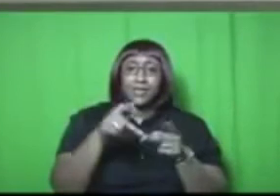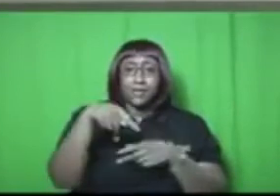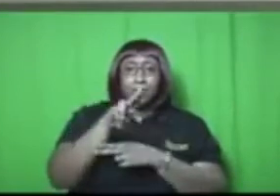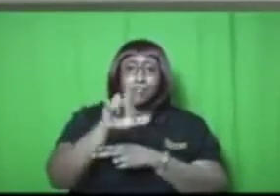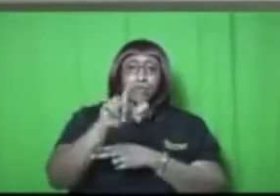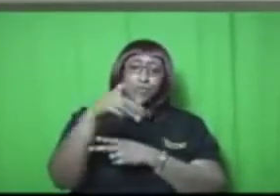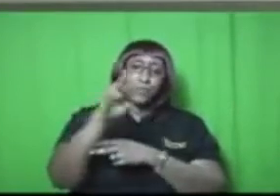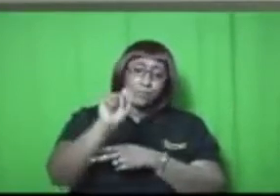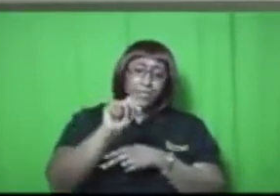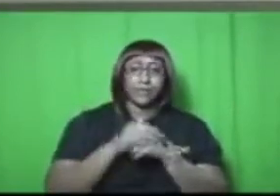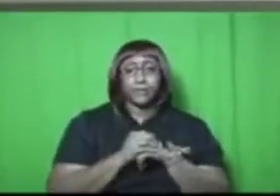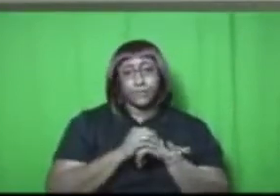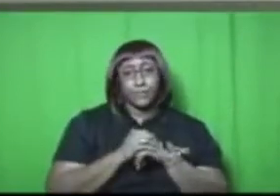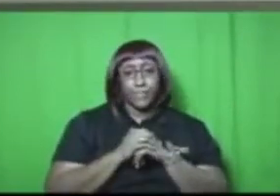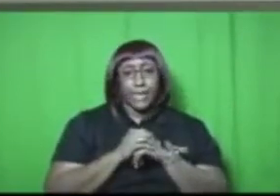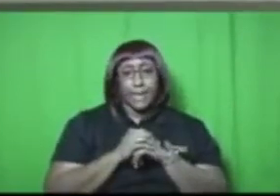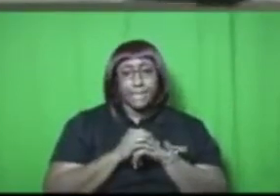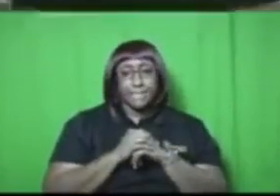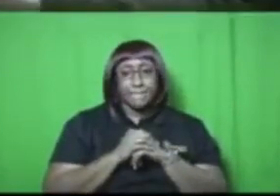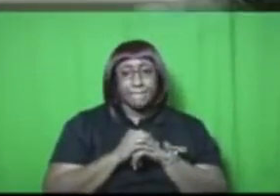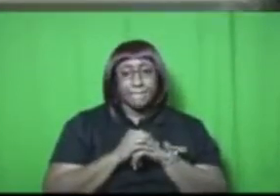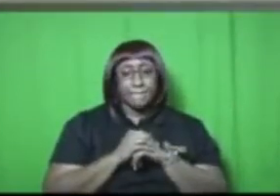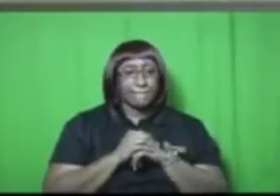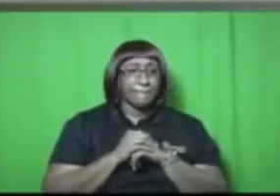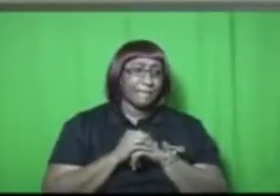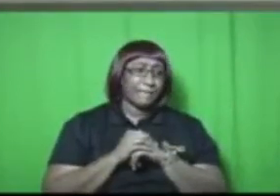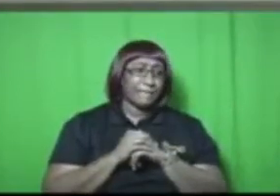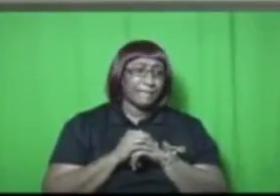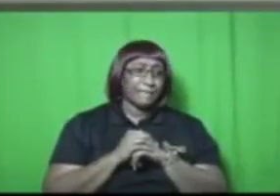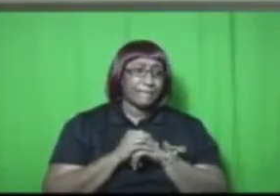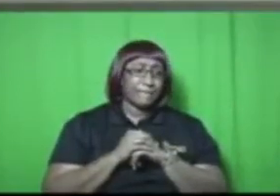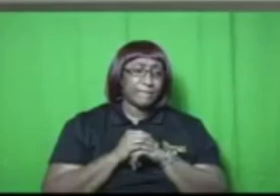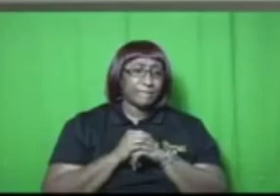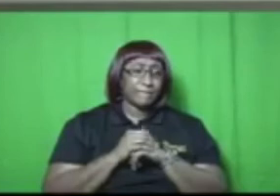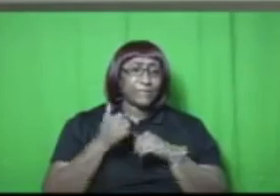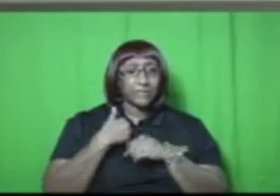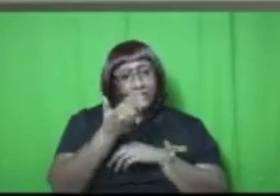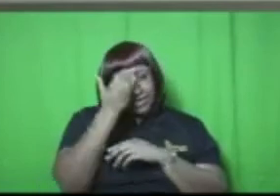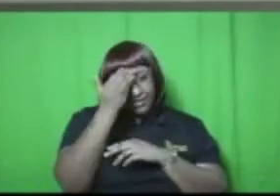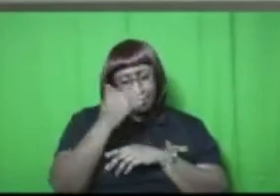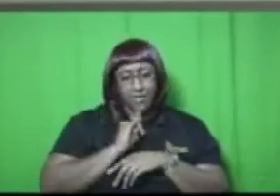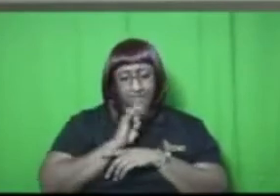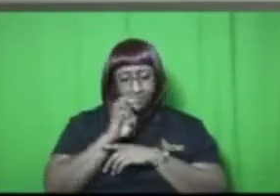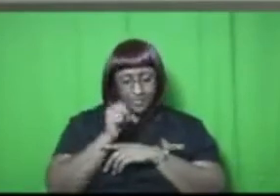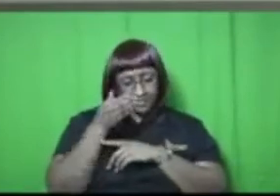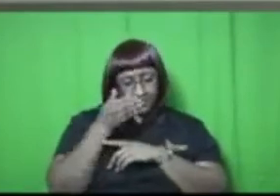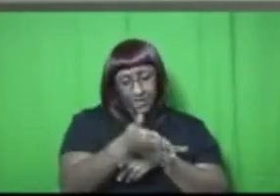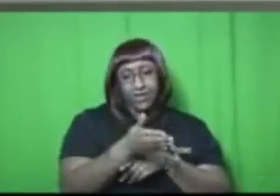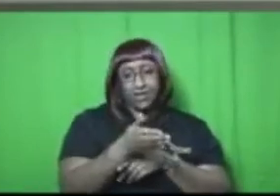pit. You pull people out. Yes, sir. And I know because I've been there, done